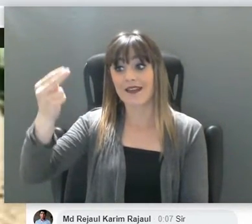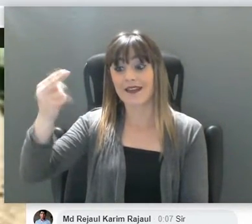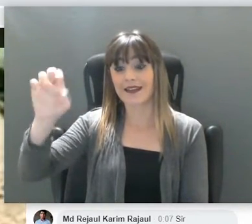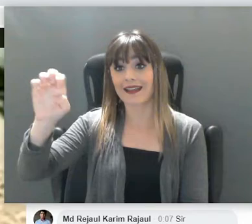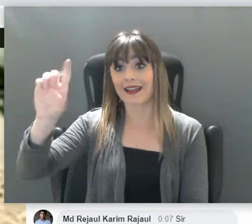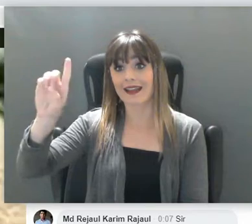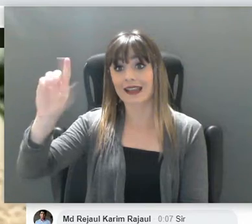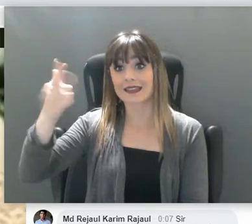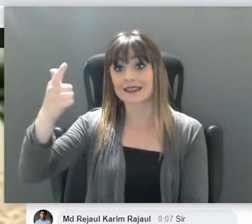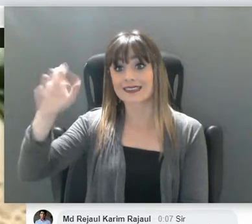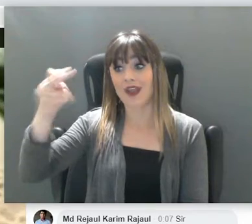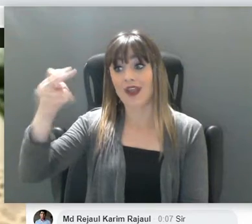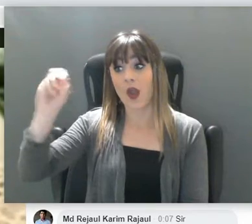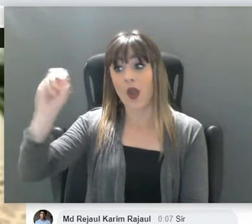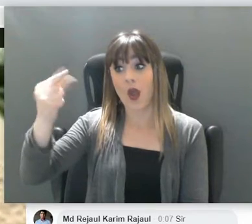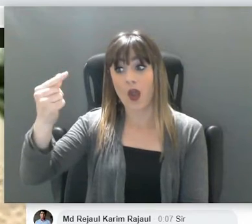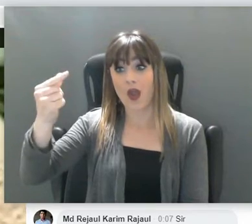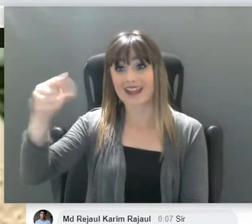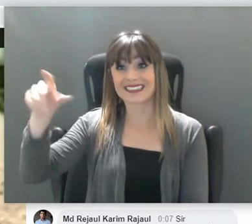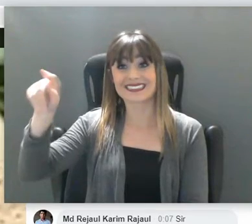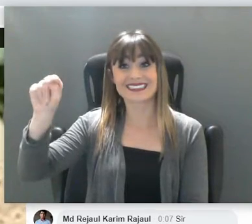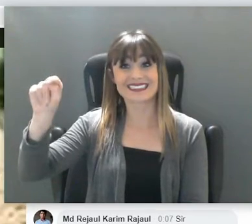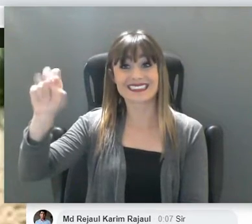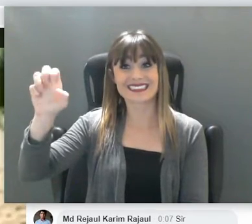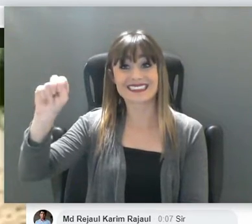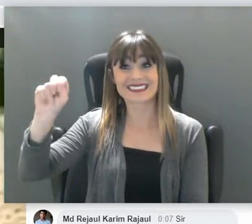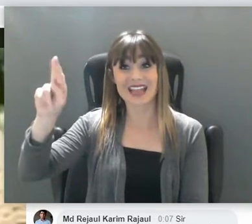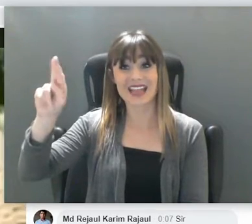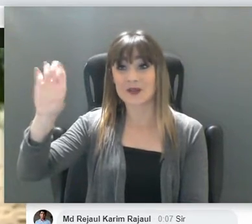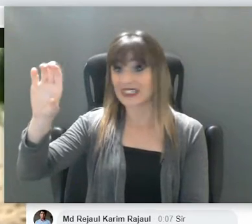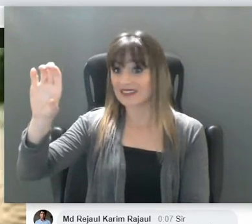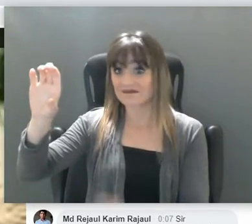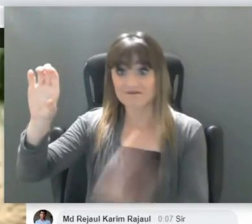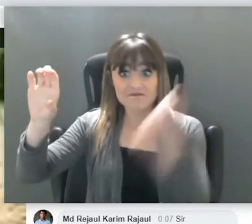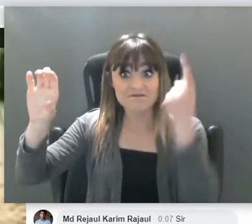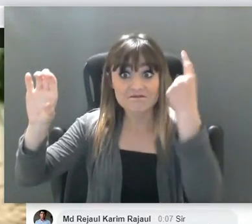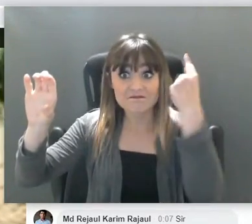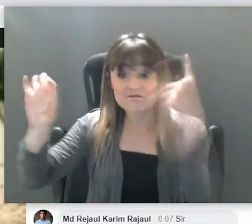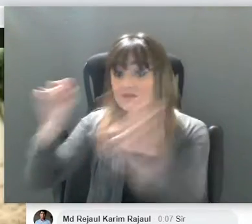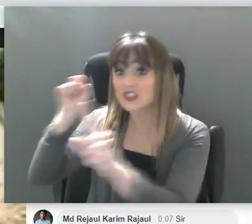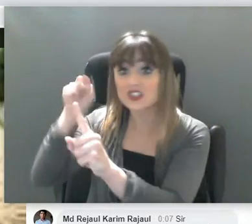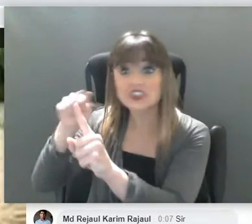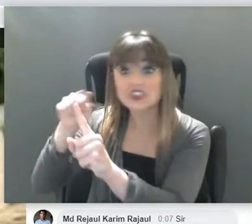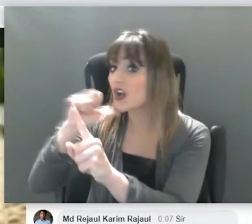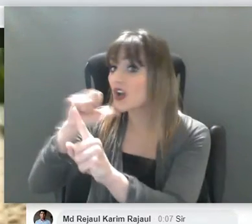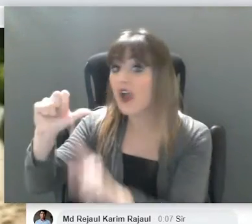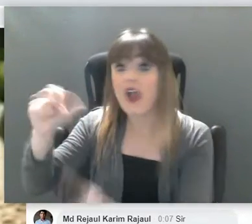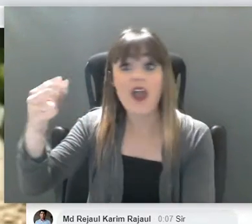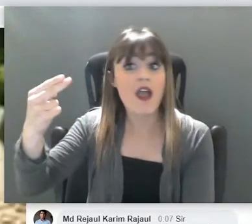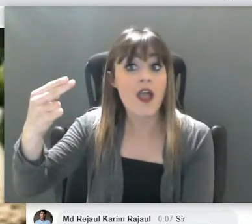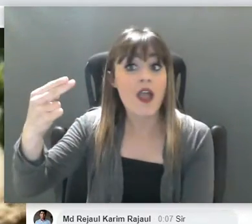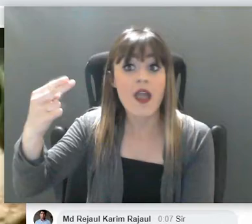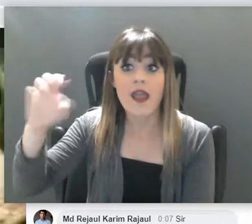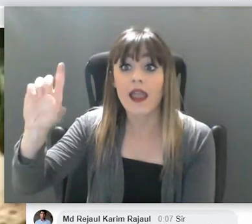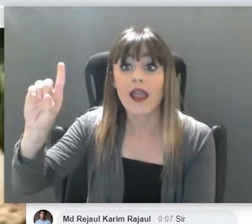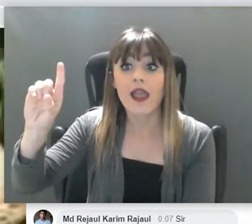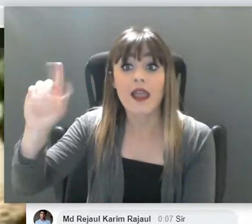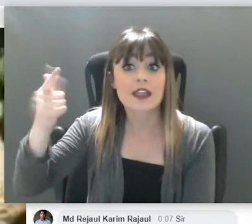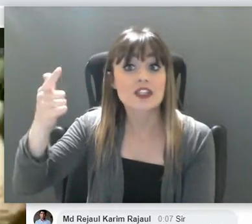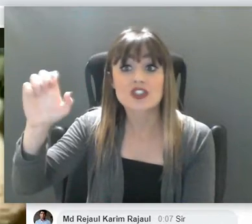and saying, oh my gosh, it's a hedgehog. It is not a hedgehog. They're actually not related to hedgehogs. They're more related to moles